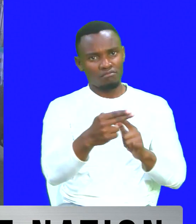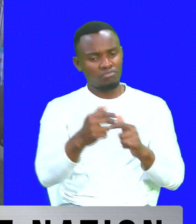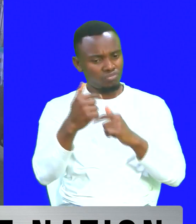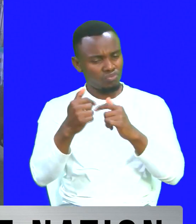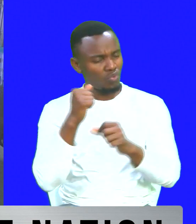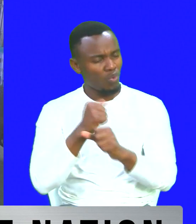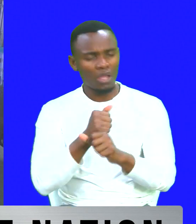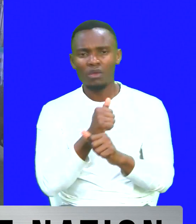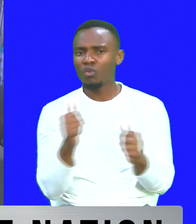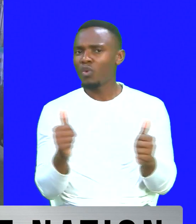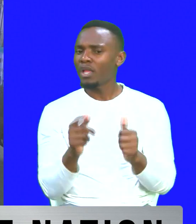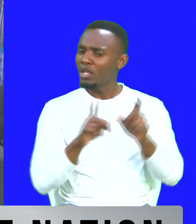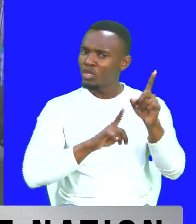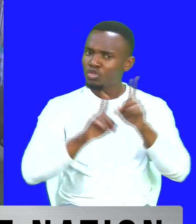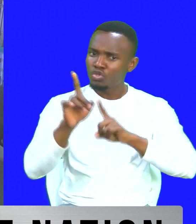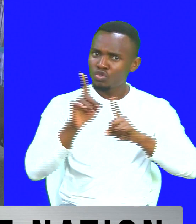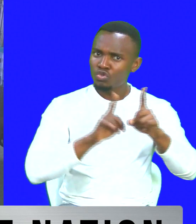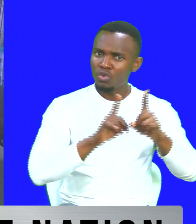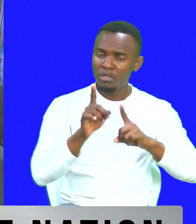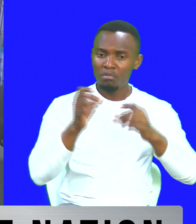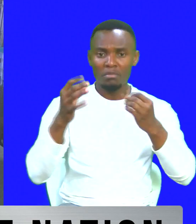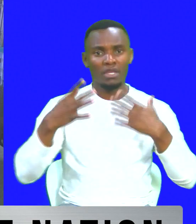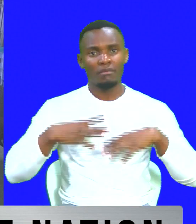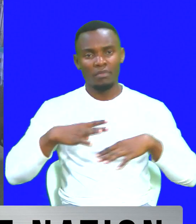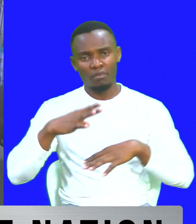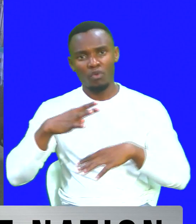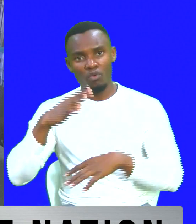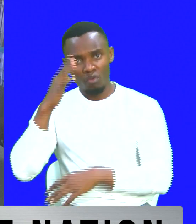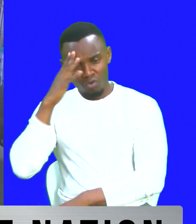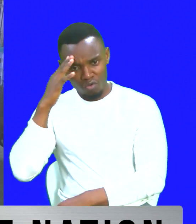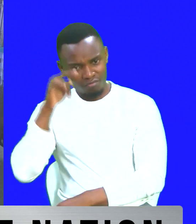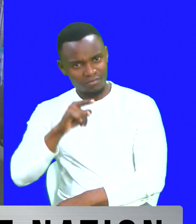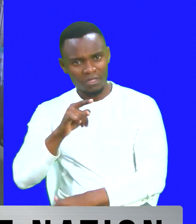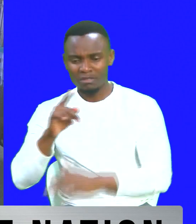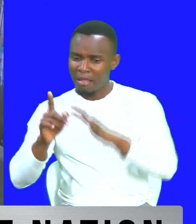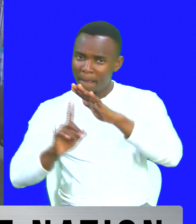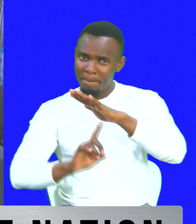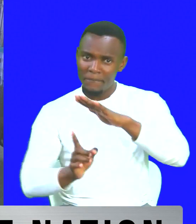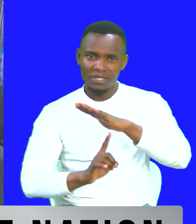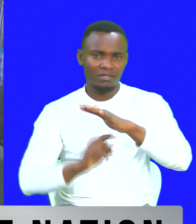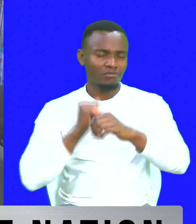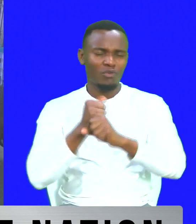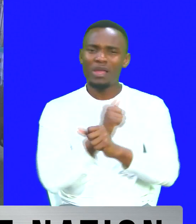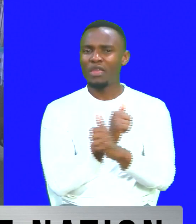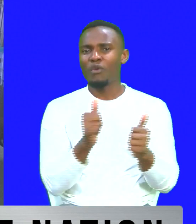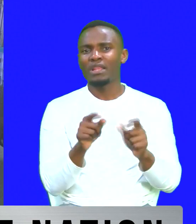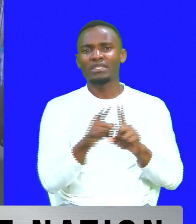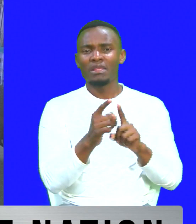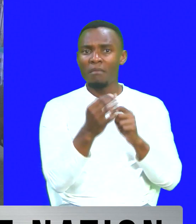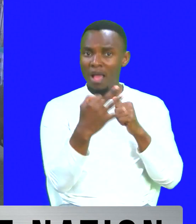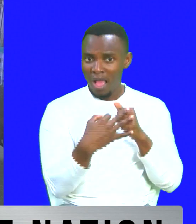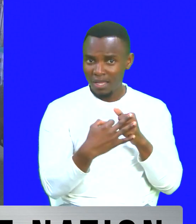And tourism, under many people's opinions, was the best performing ministry. Yes. Actually, in August, with